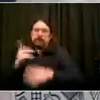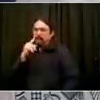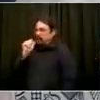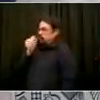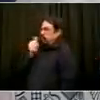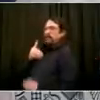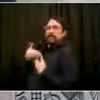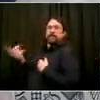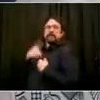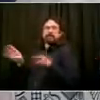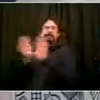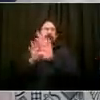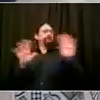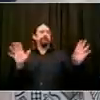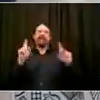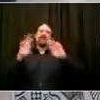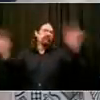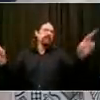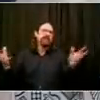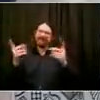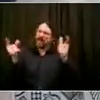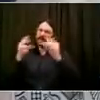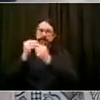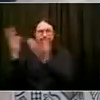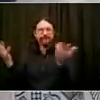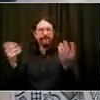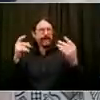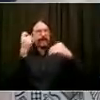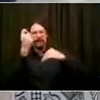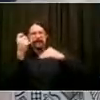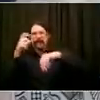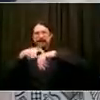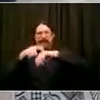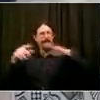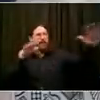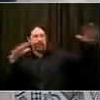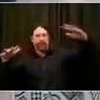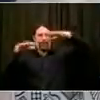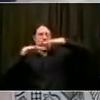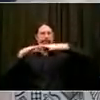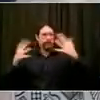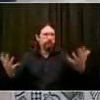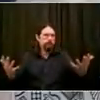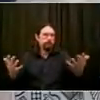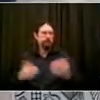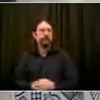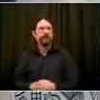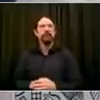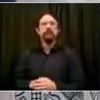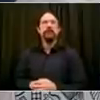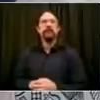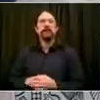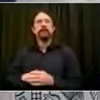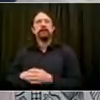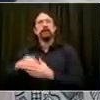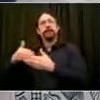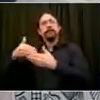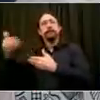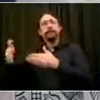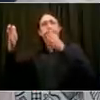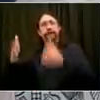you? I'm all right. Mr. Mayor, this 3% standard has been around for a long